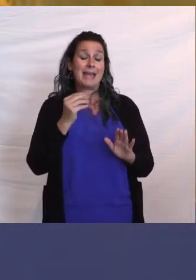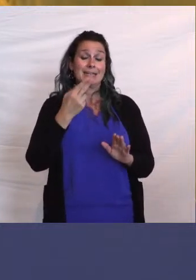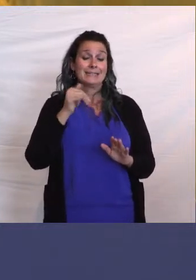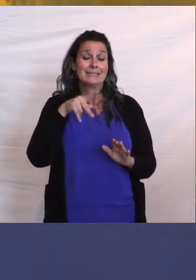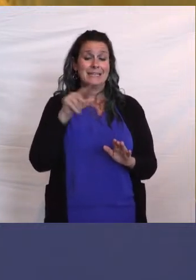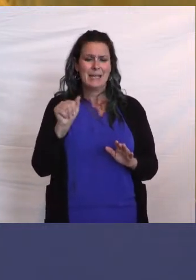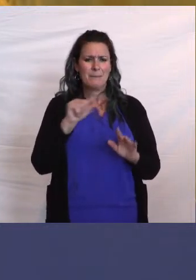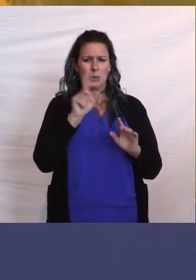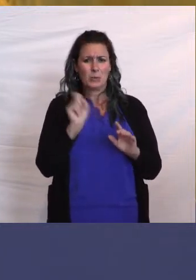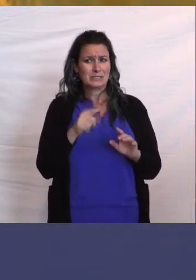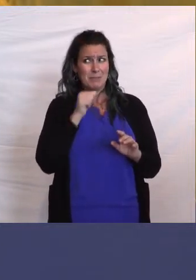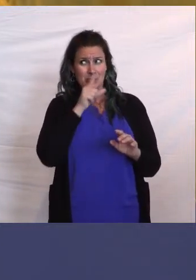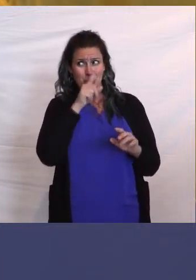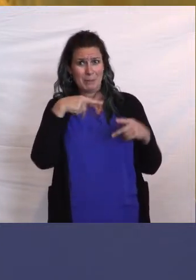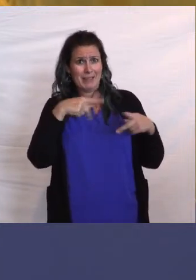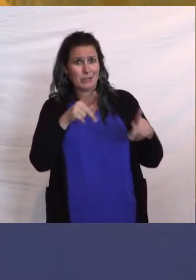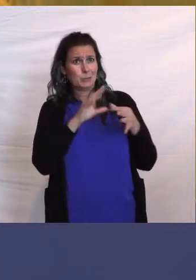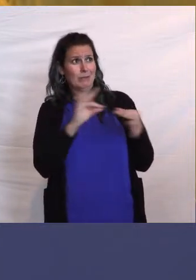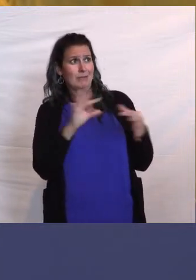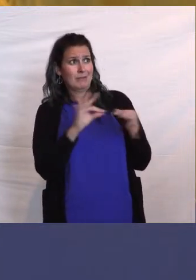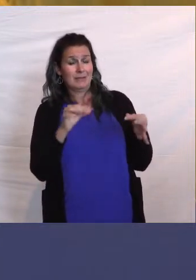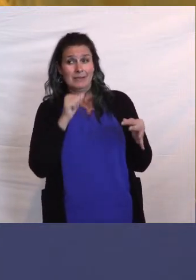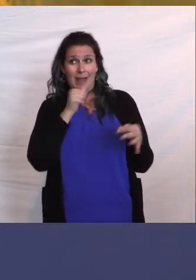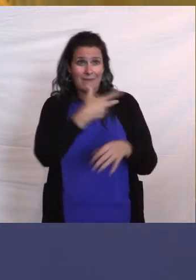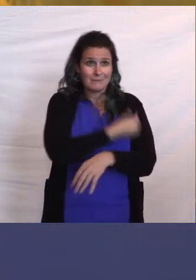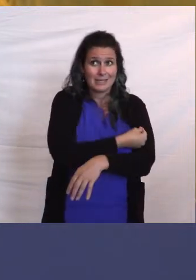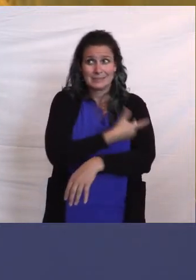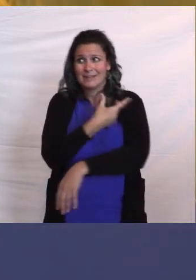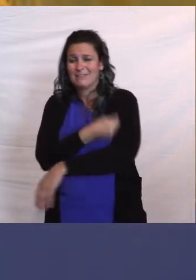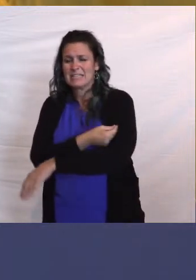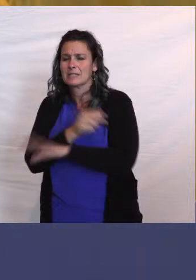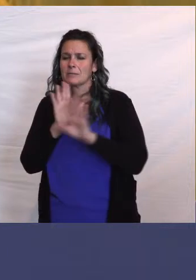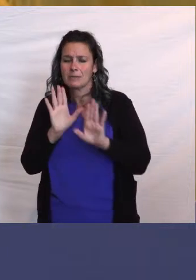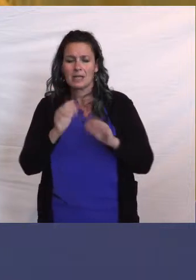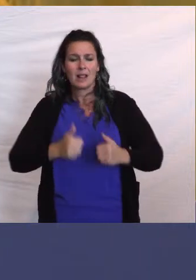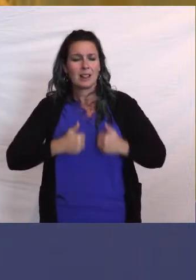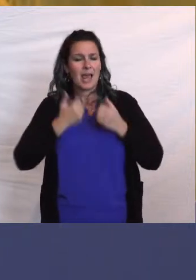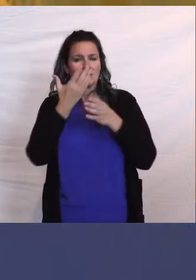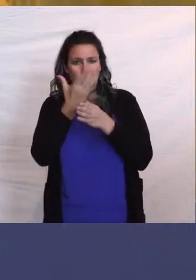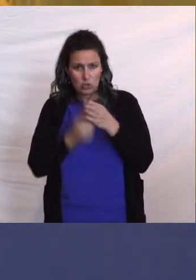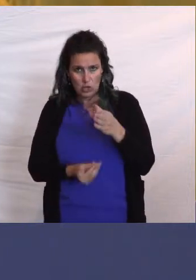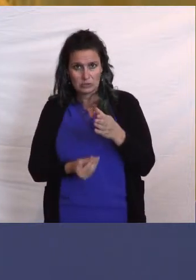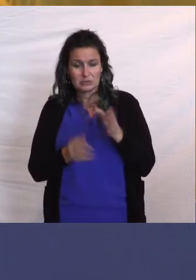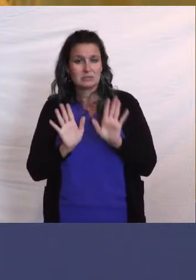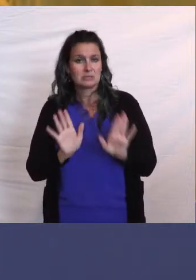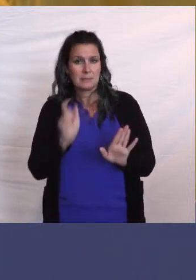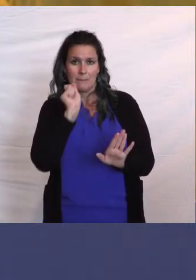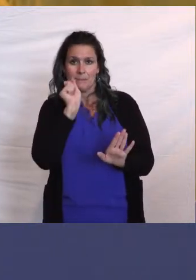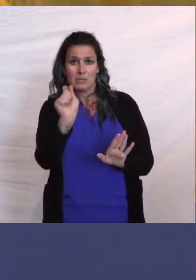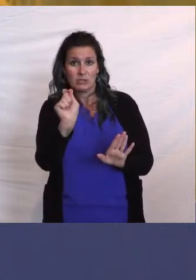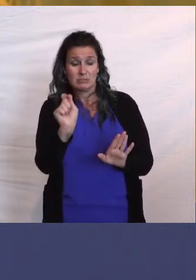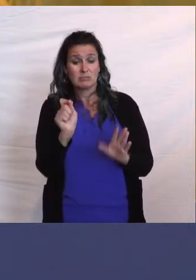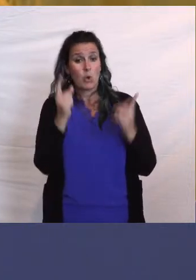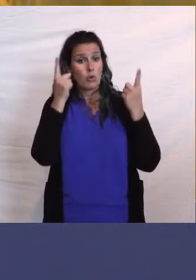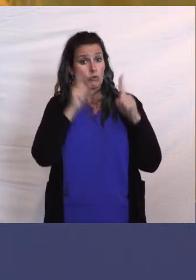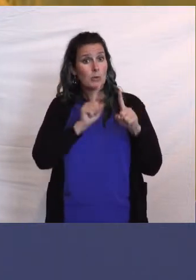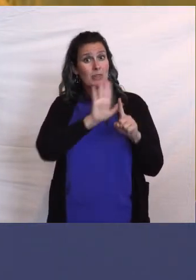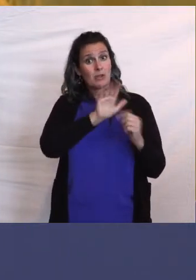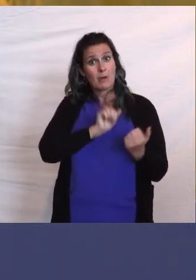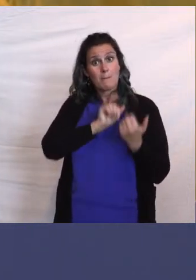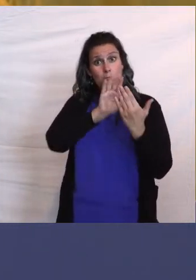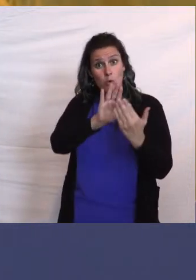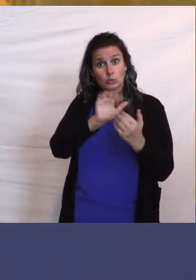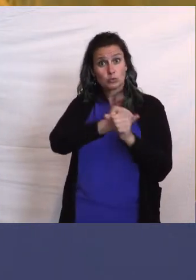sure would be even allowed to, but these lives are lost, whether we agree with how they approach this